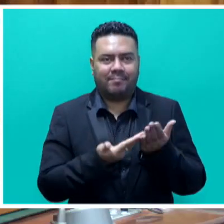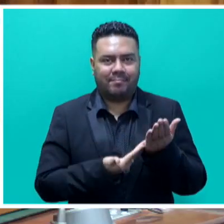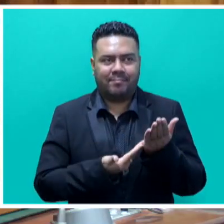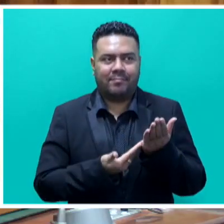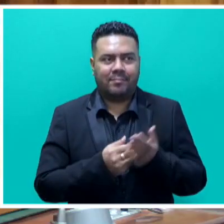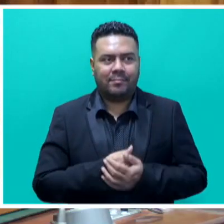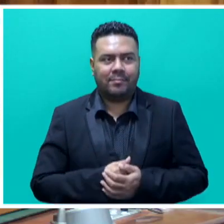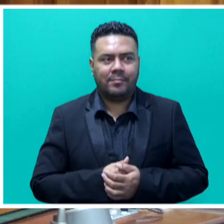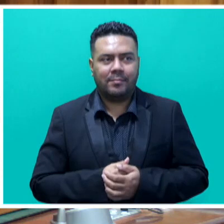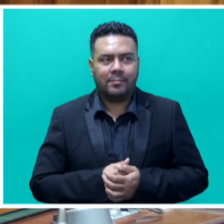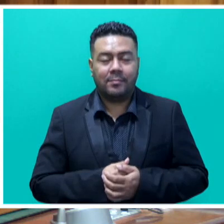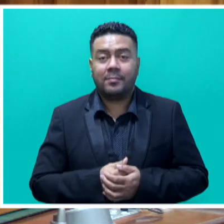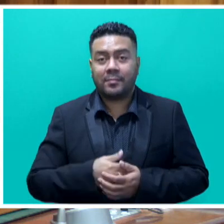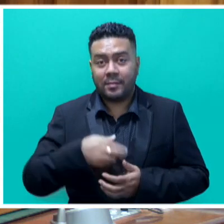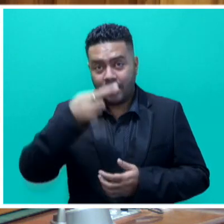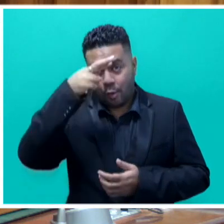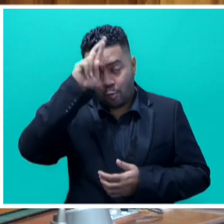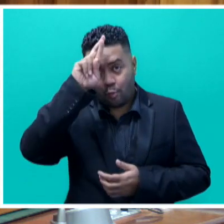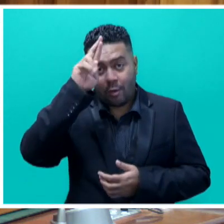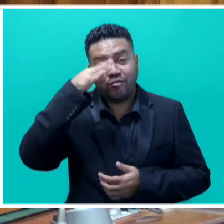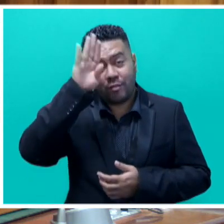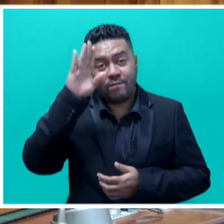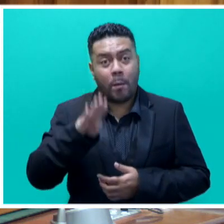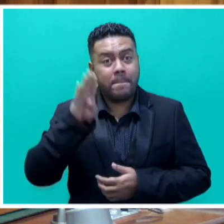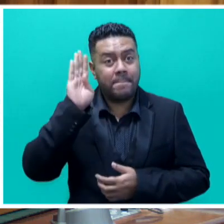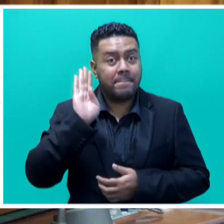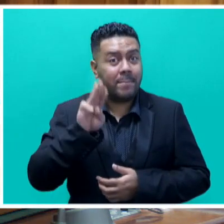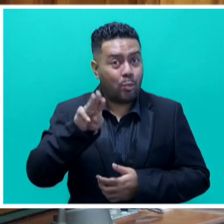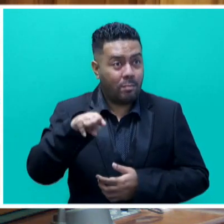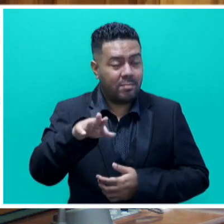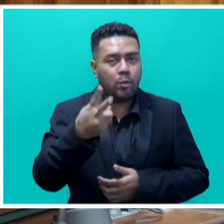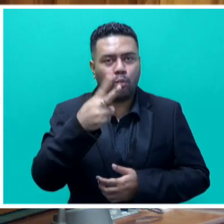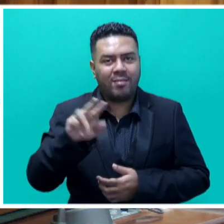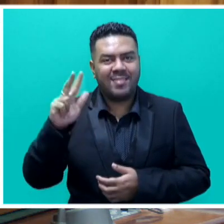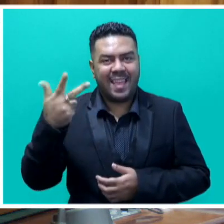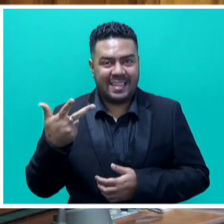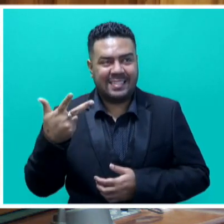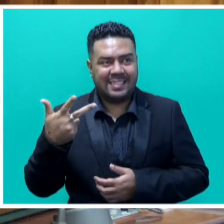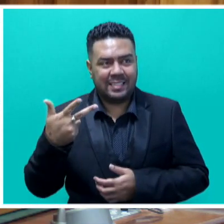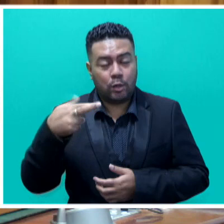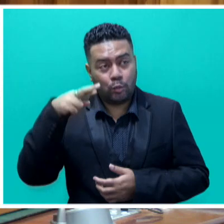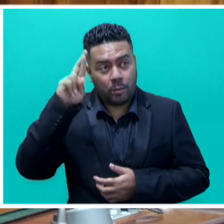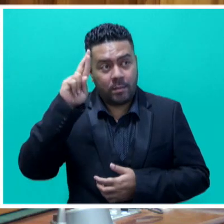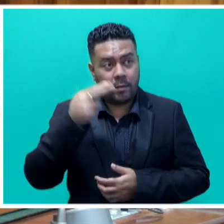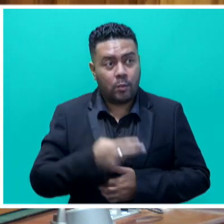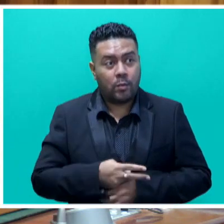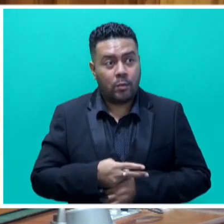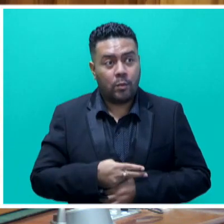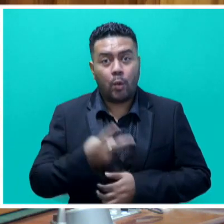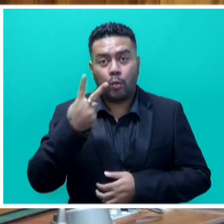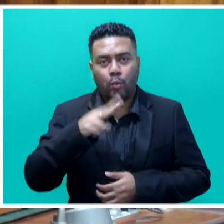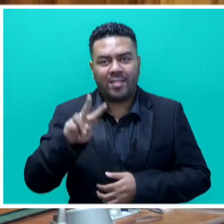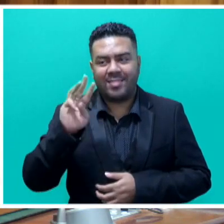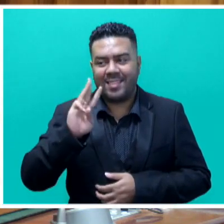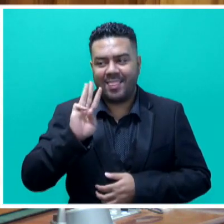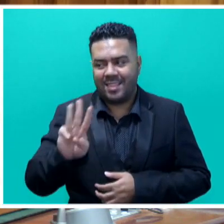Ratu Williame Katanivere, 28. Rotemu Mukepa, 23.